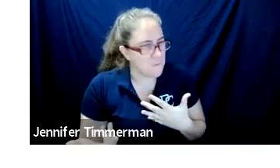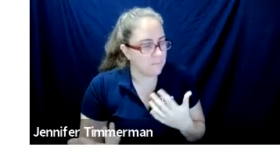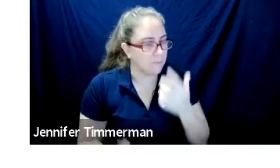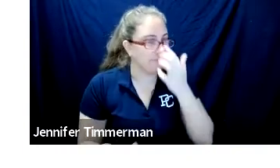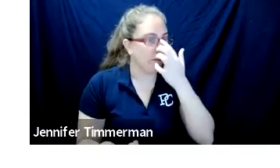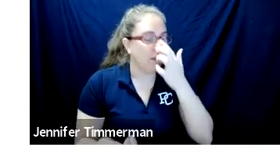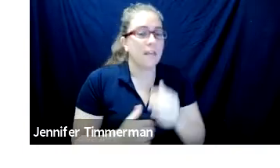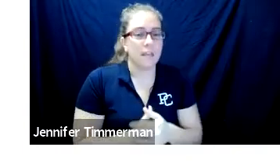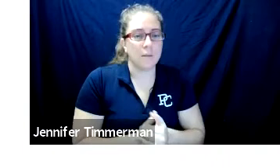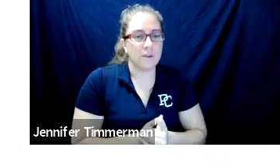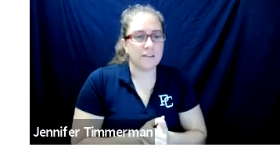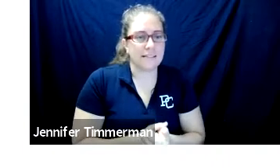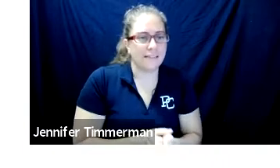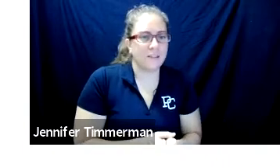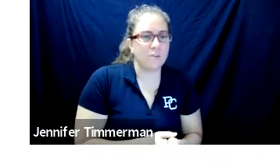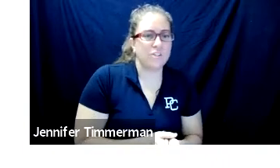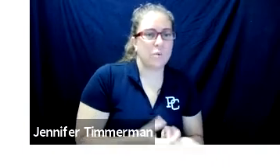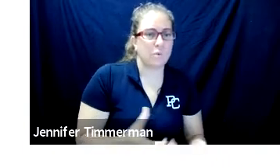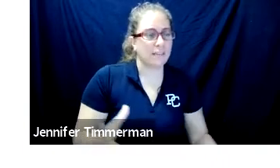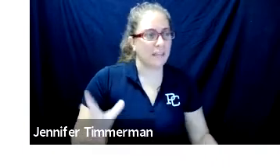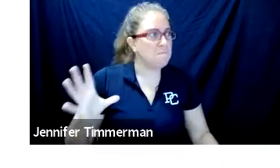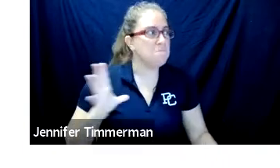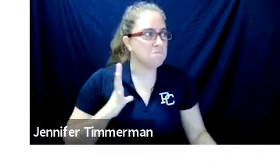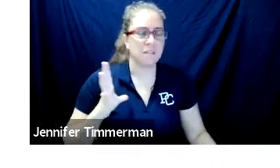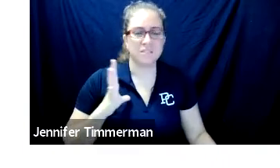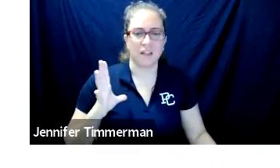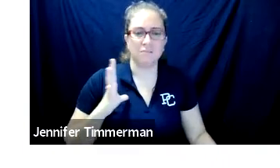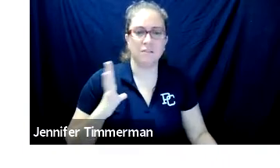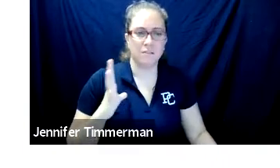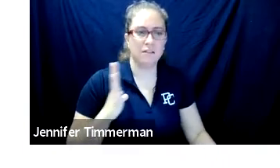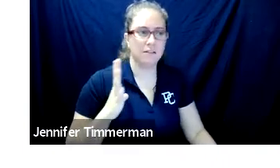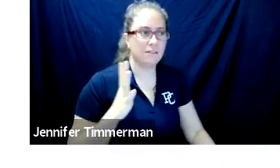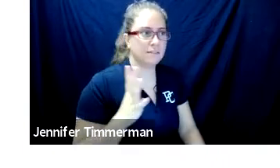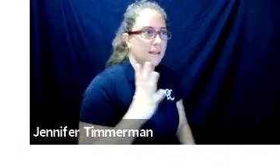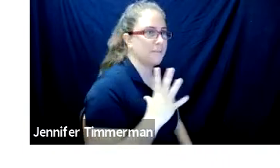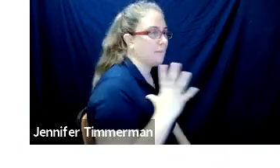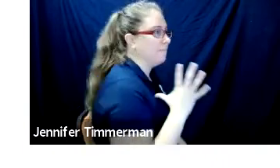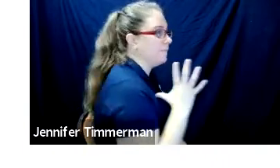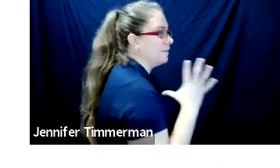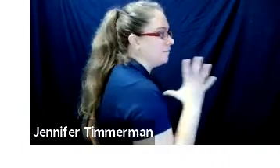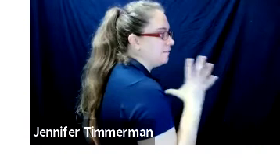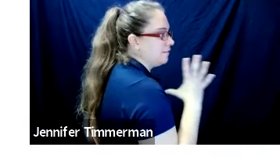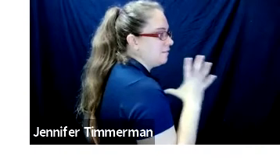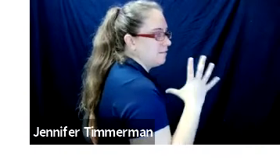not a problem. In American Sign Language, we say, it's fine. Tap, tap.